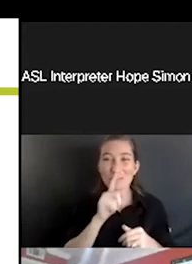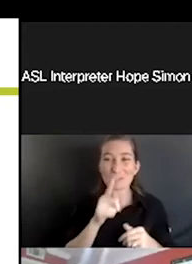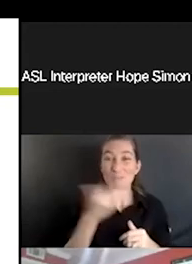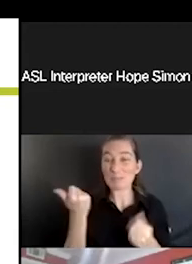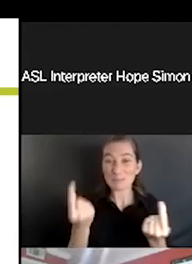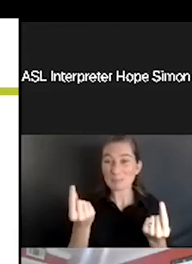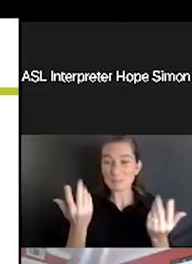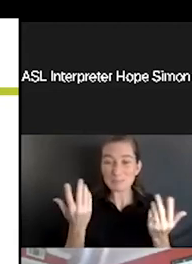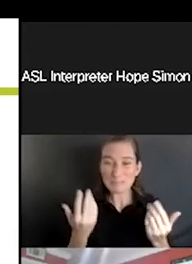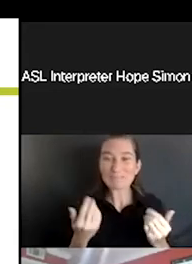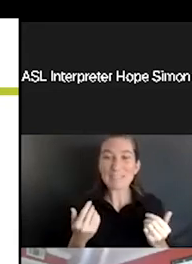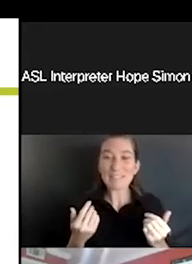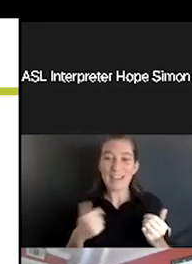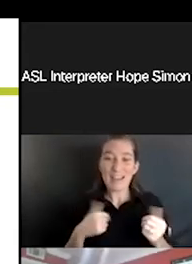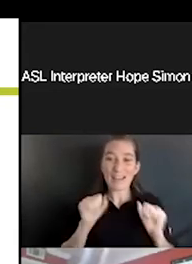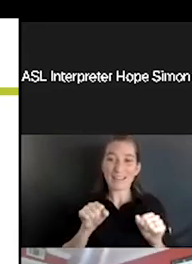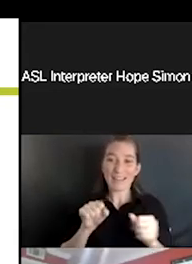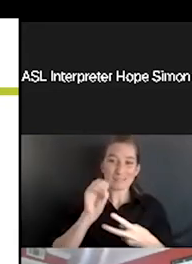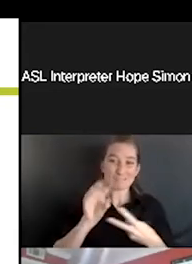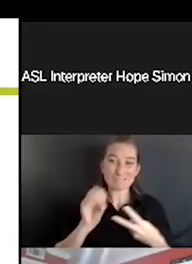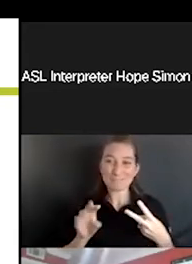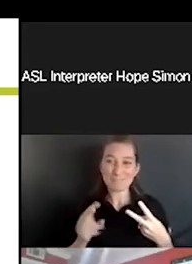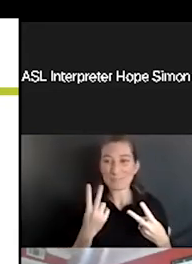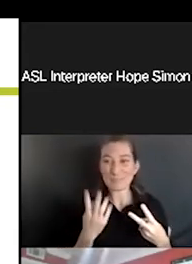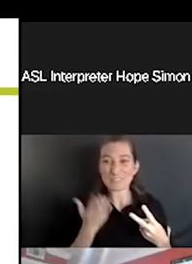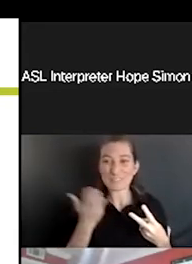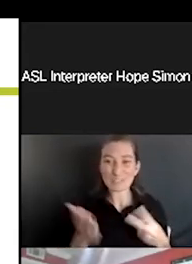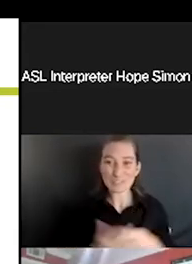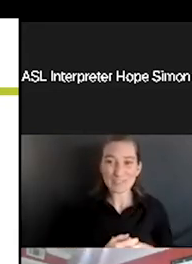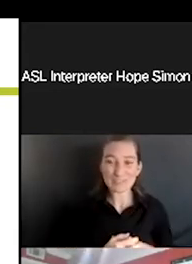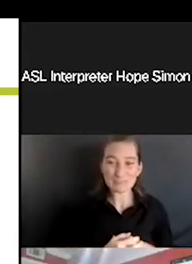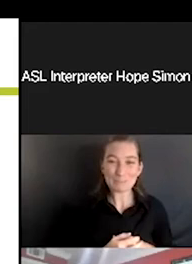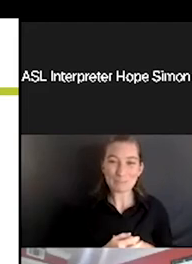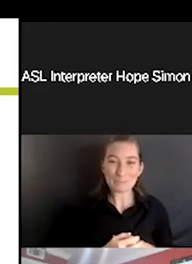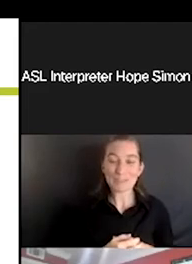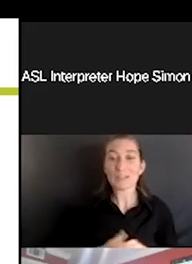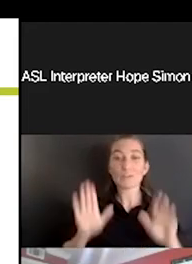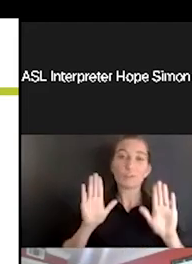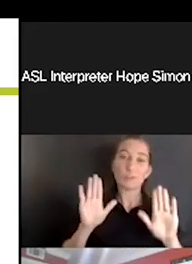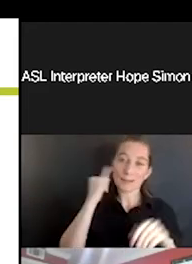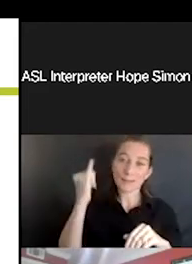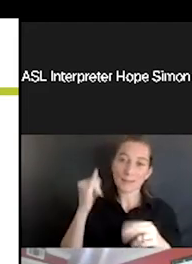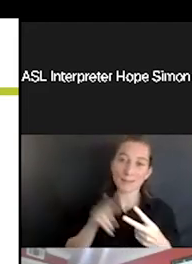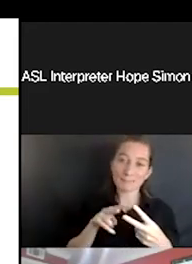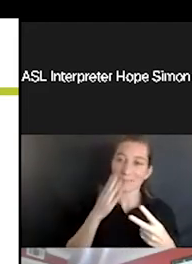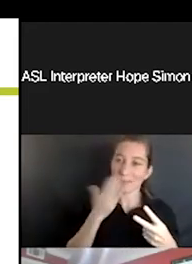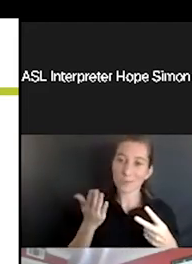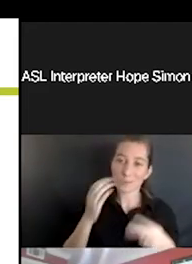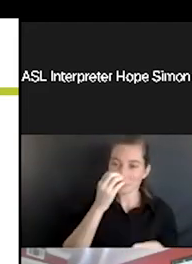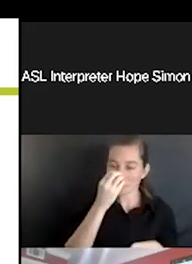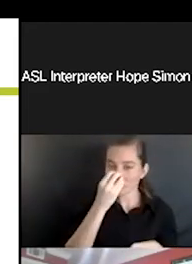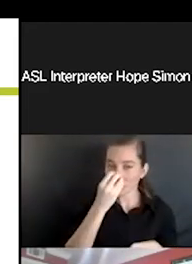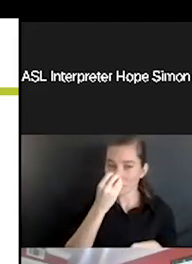it. I can just tell you that those are the two ways. Those are great ideas. I'm wondering if anybody who's on the